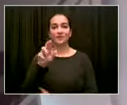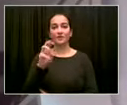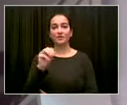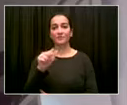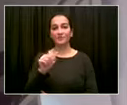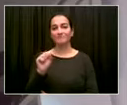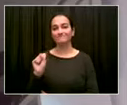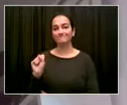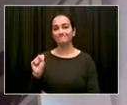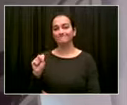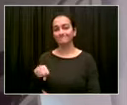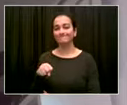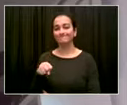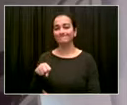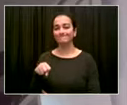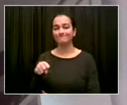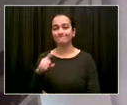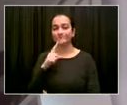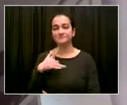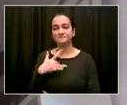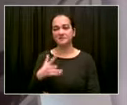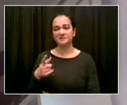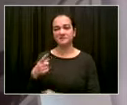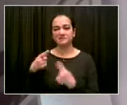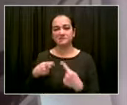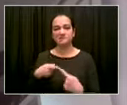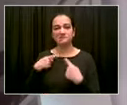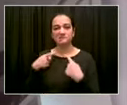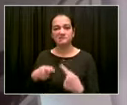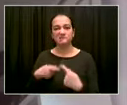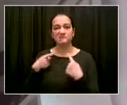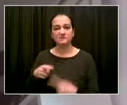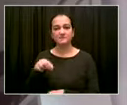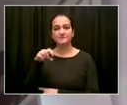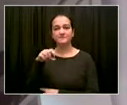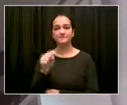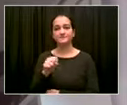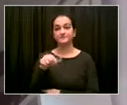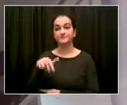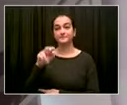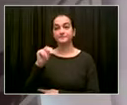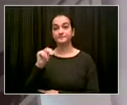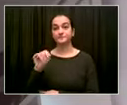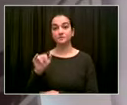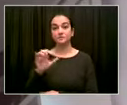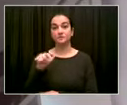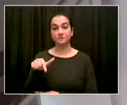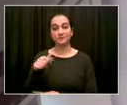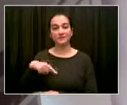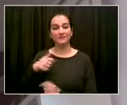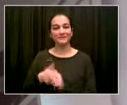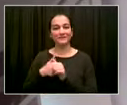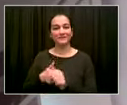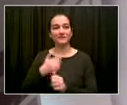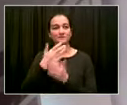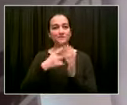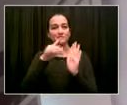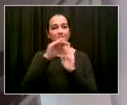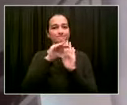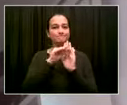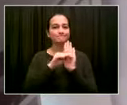in partnership with private centers. You know, we had the same issues, you know, regarding testing and for other issues as well. So really what this is